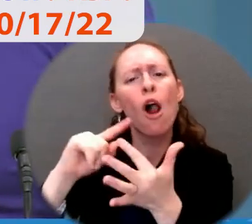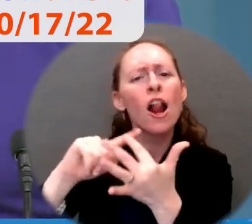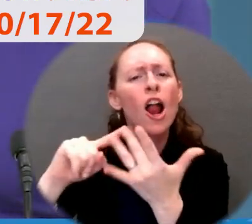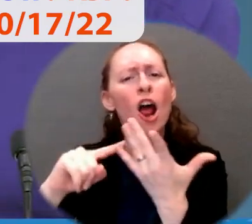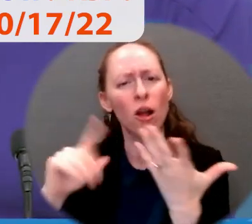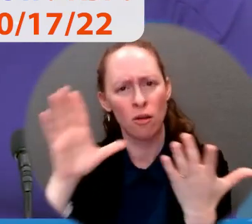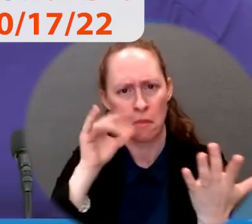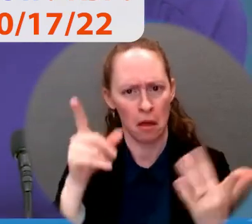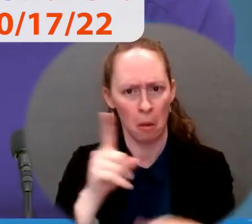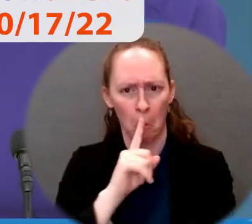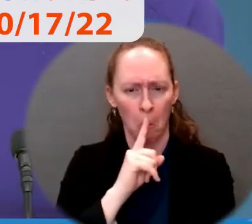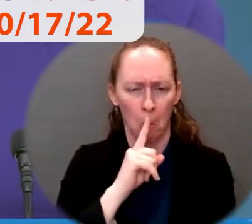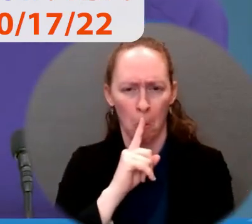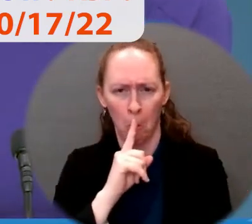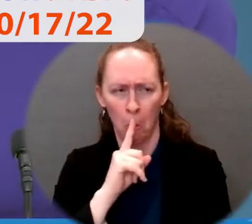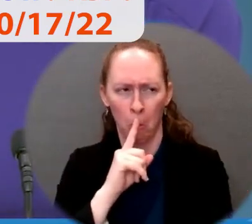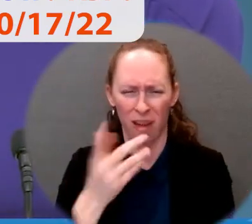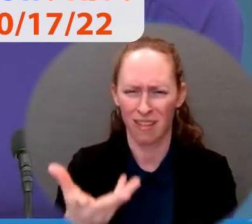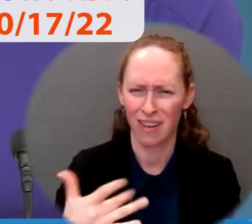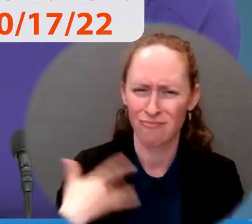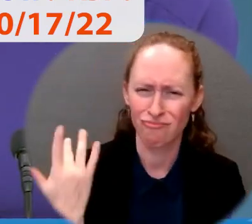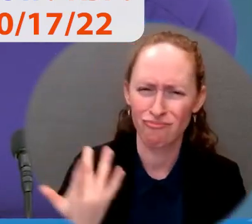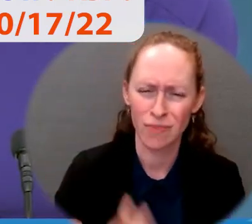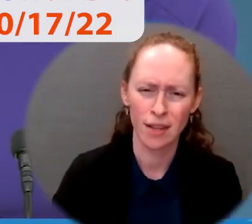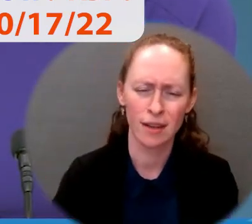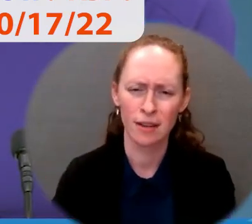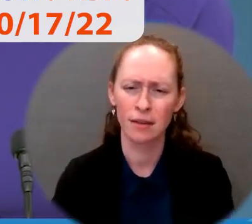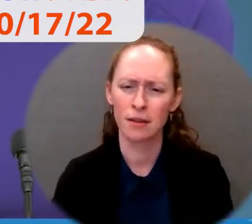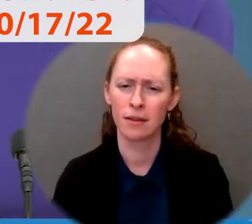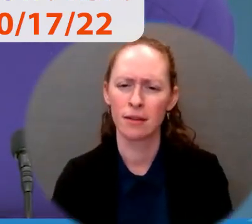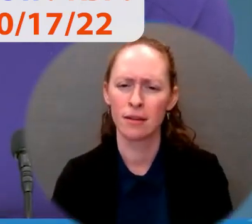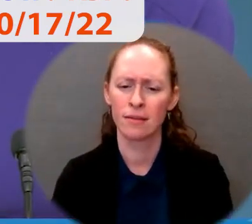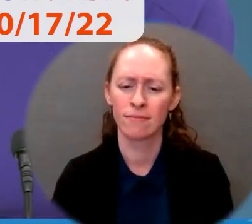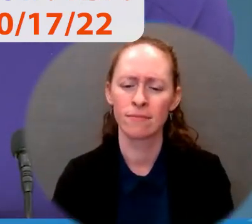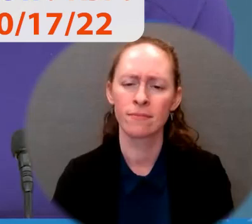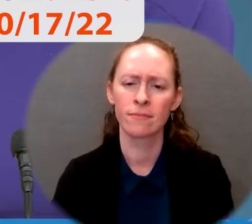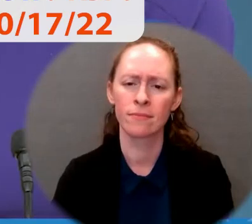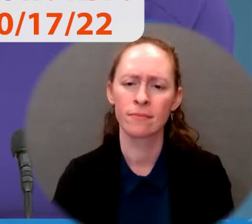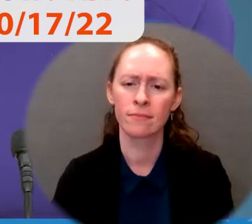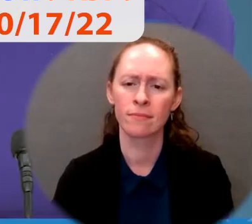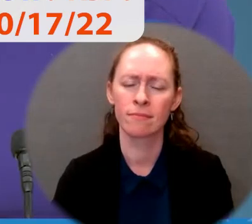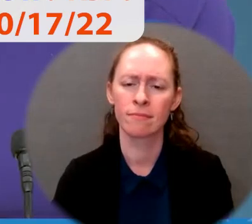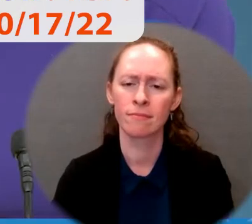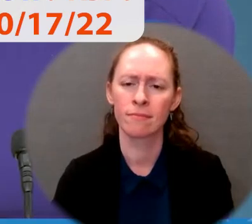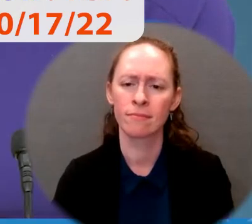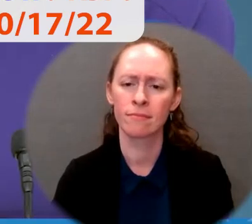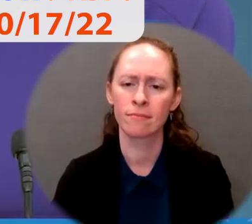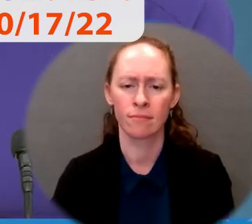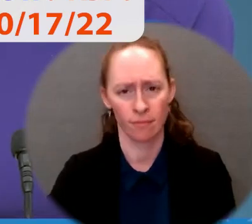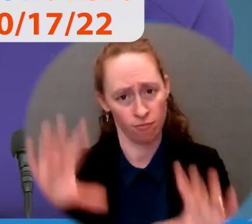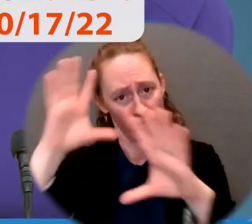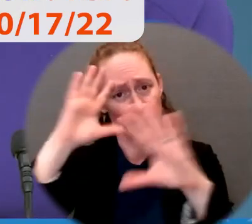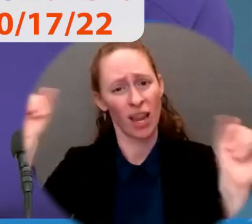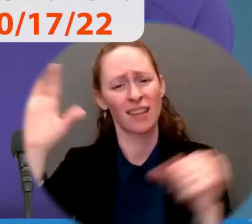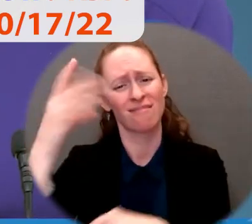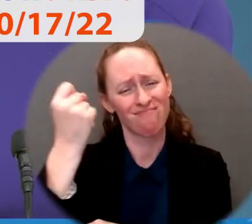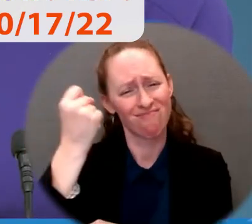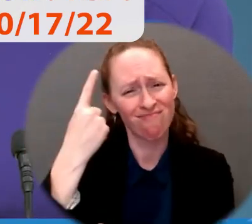So the president understands, and we've talked about this many times,